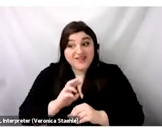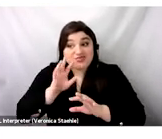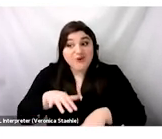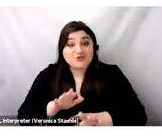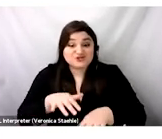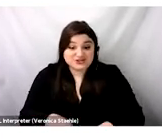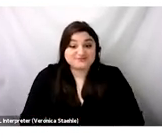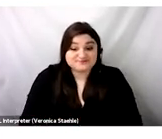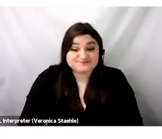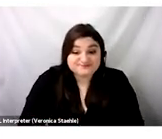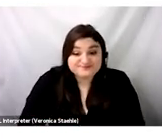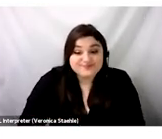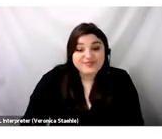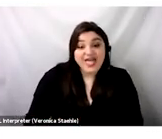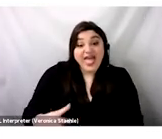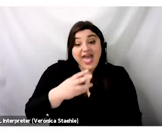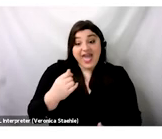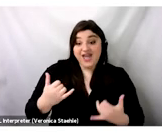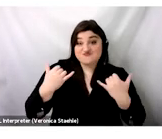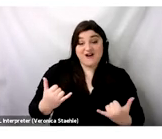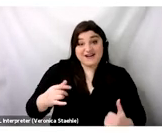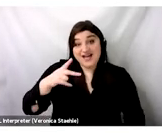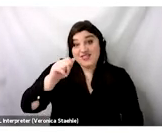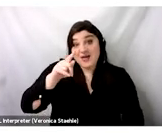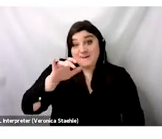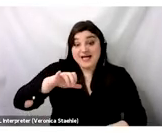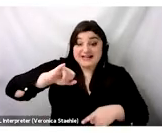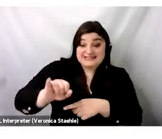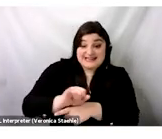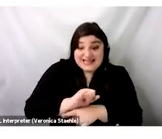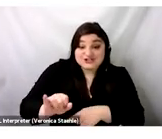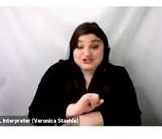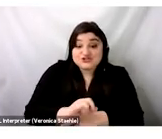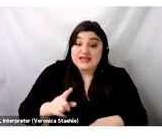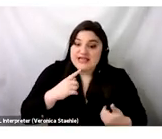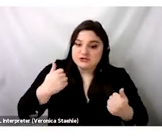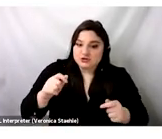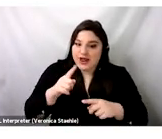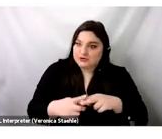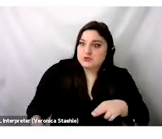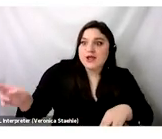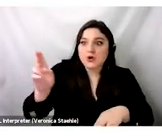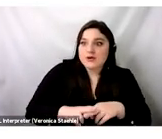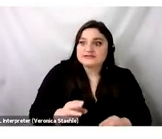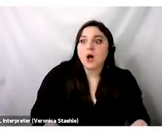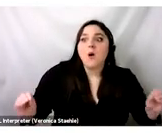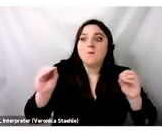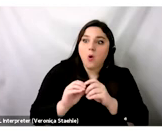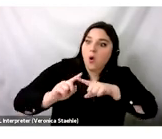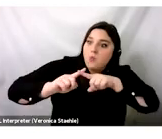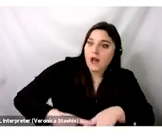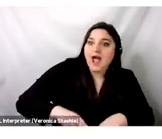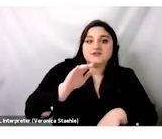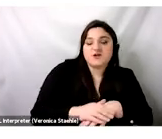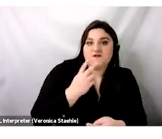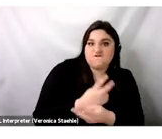of fossil fuels in order to make plastics, shifting away from energy sources, but shifting onto plastics. So we've got to be aware